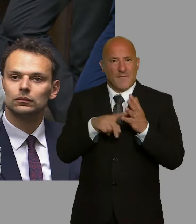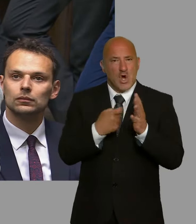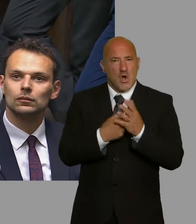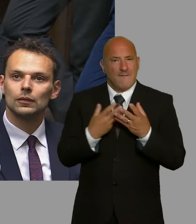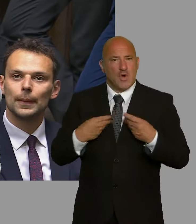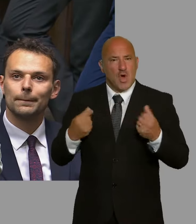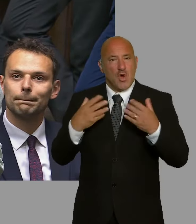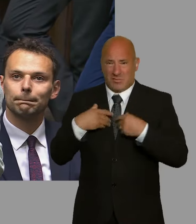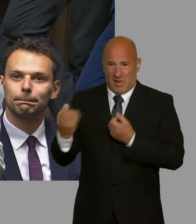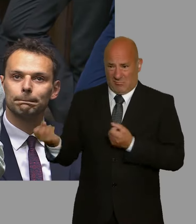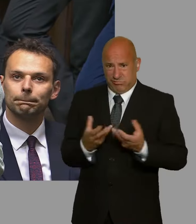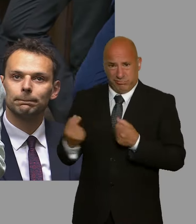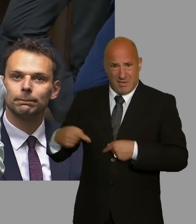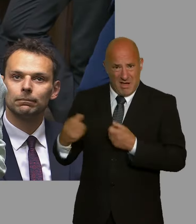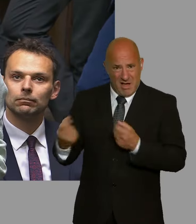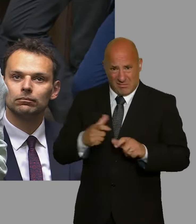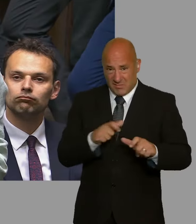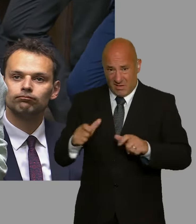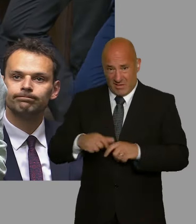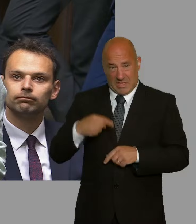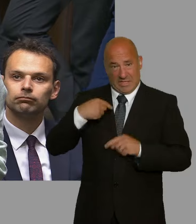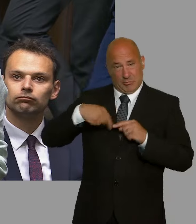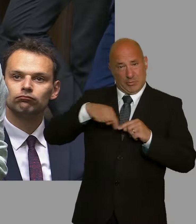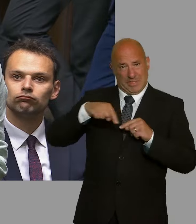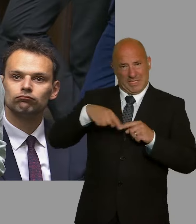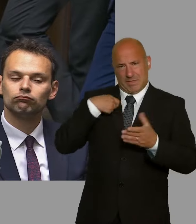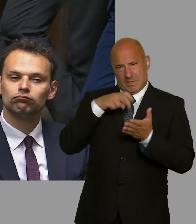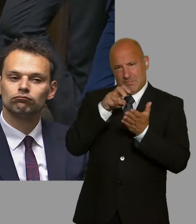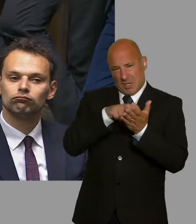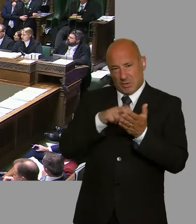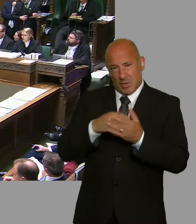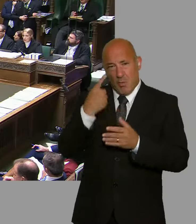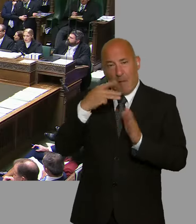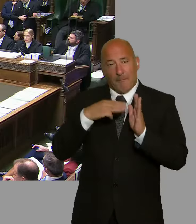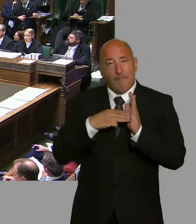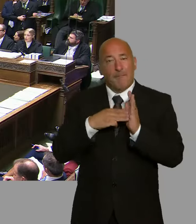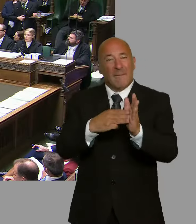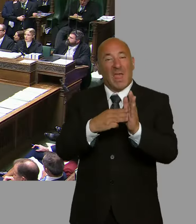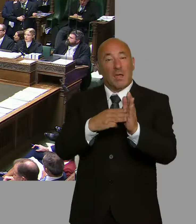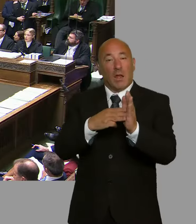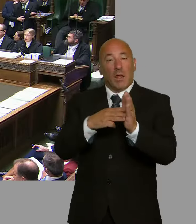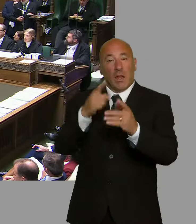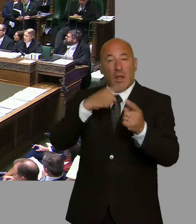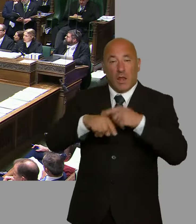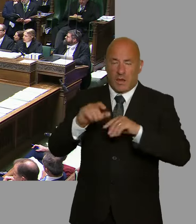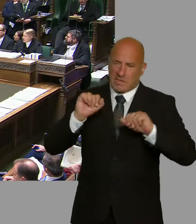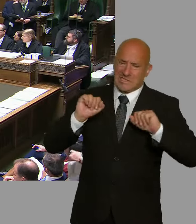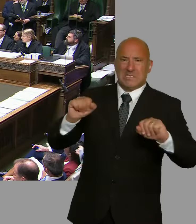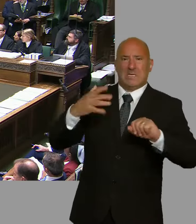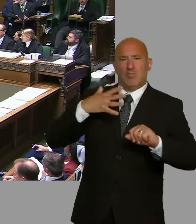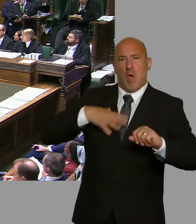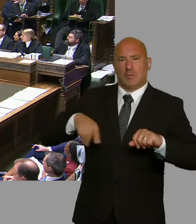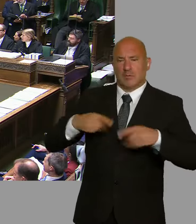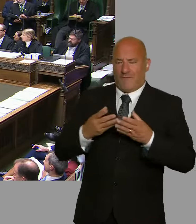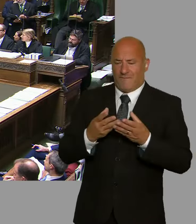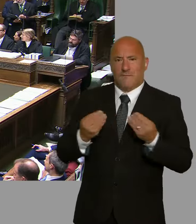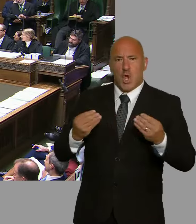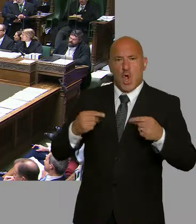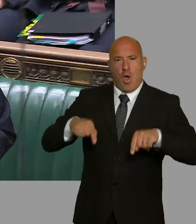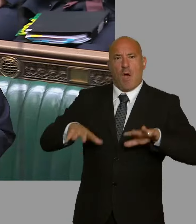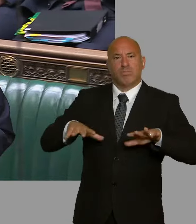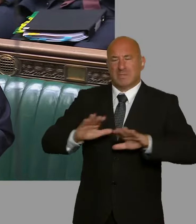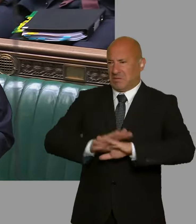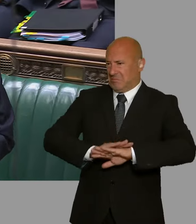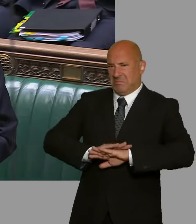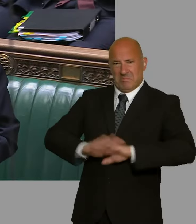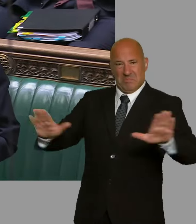and sale of real fur, and finally put the fur trade out of fashion? Prime Minister. Can I thank her for her campaign? I know the